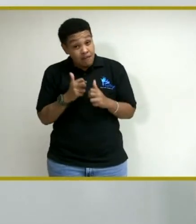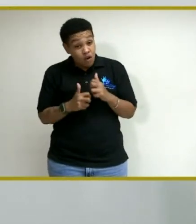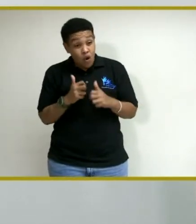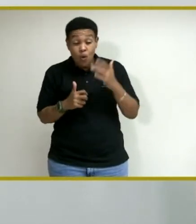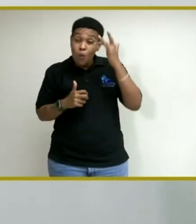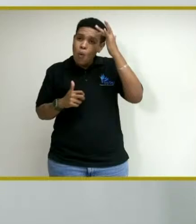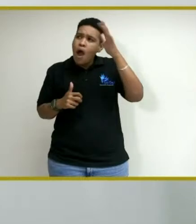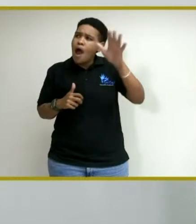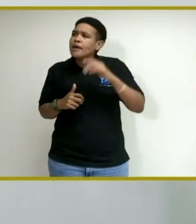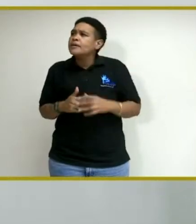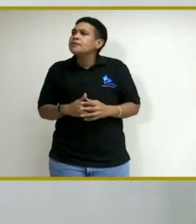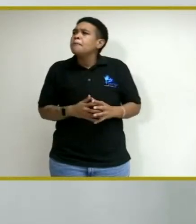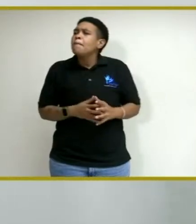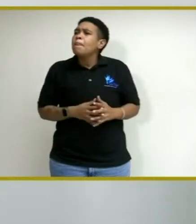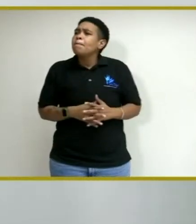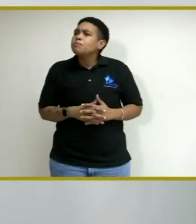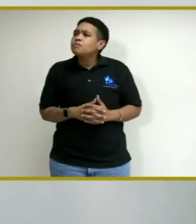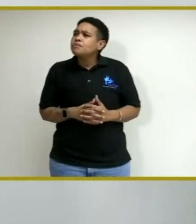a sense,